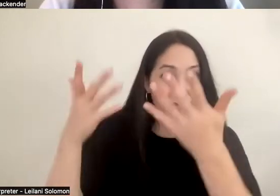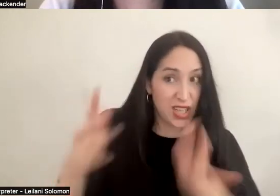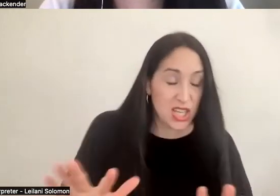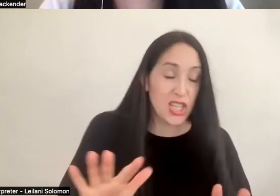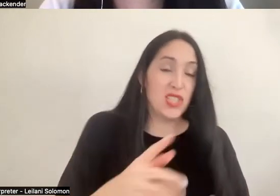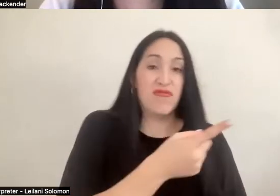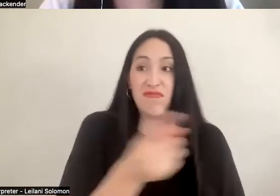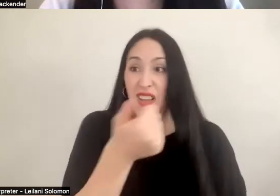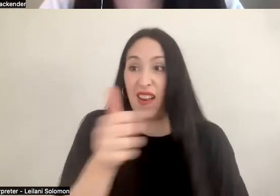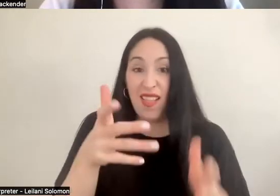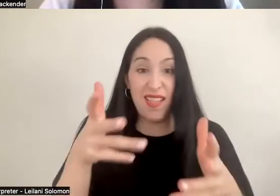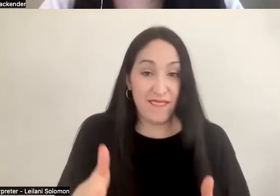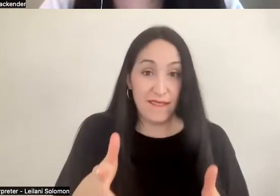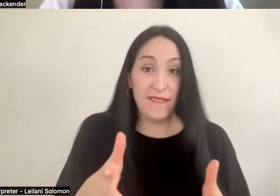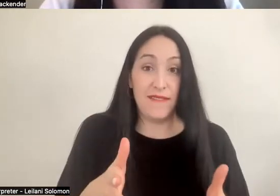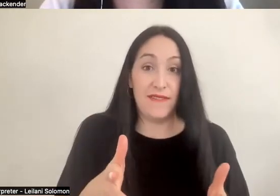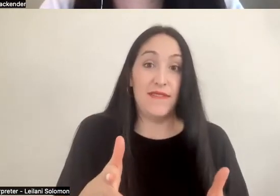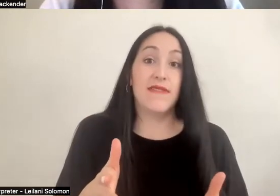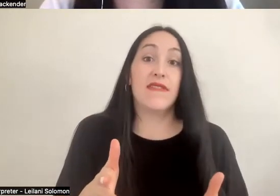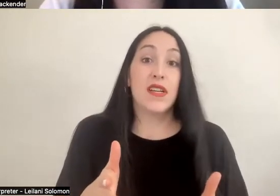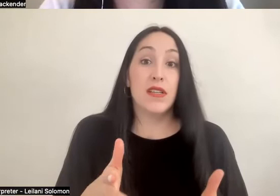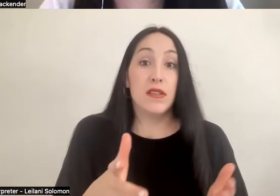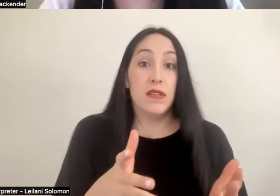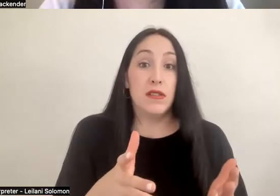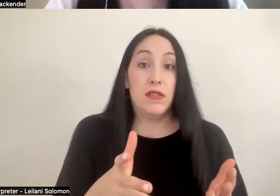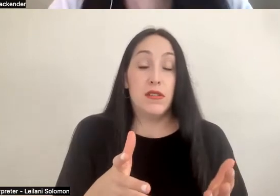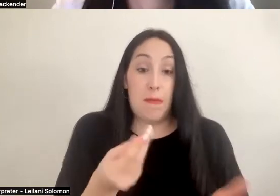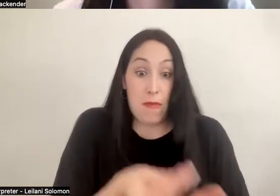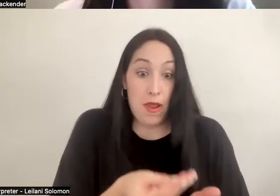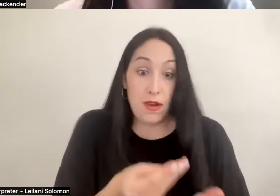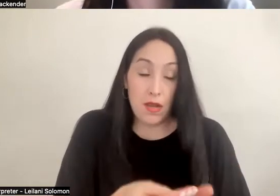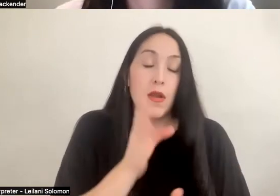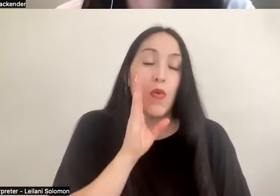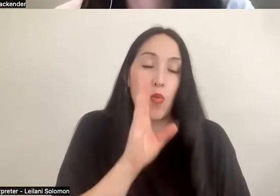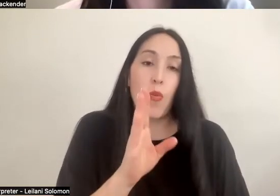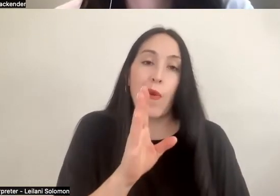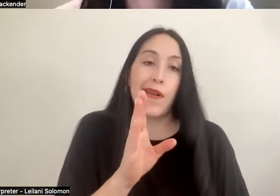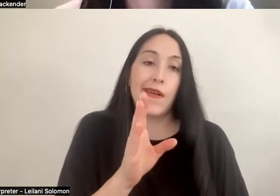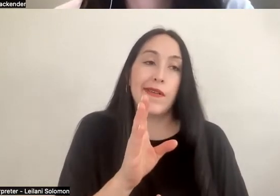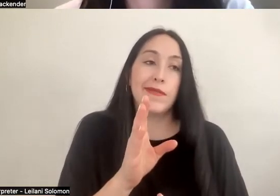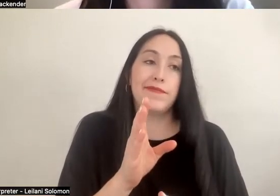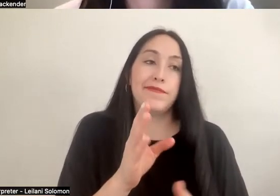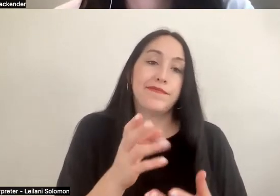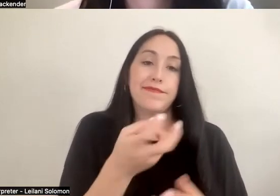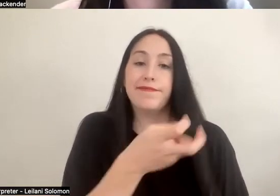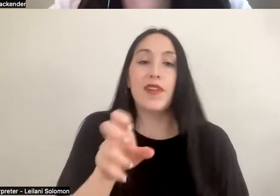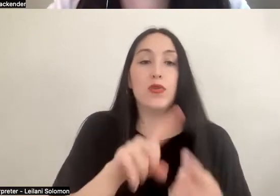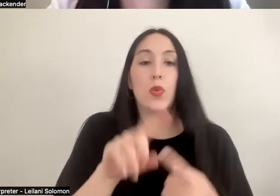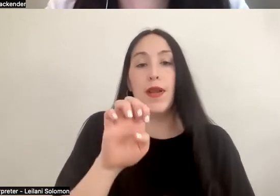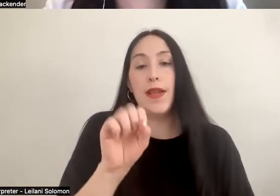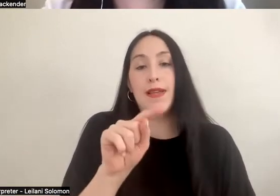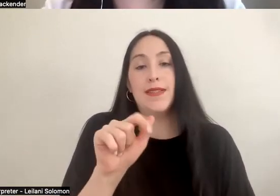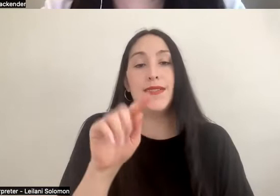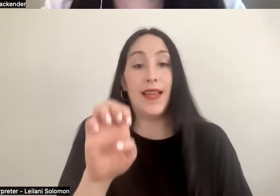any leftover funds would typically go to the estate of the beneficiary. So Medicaid, for example, if they were on